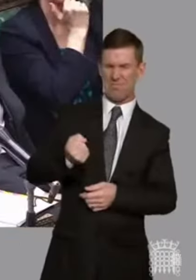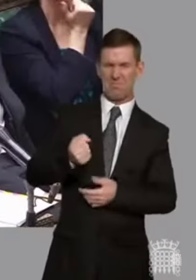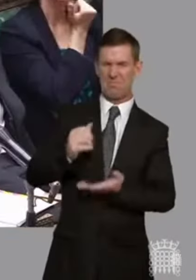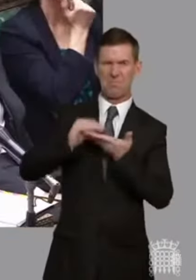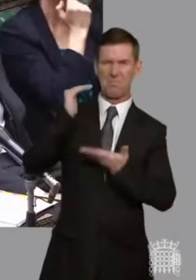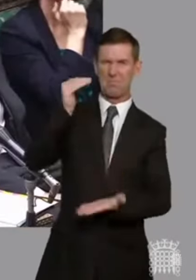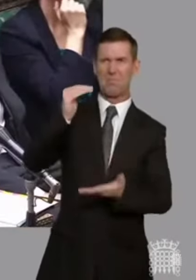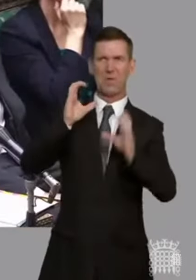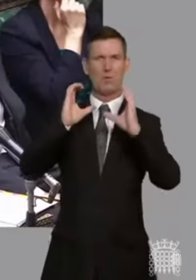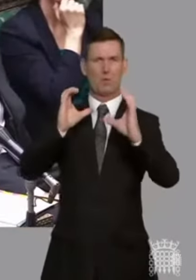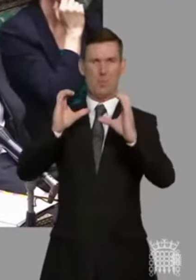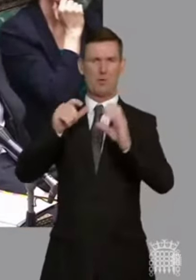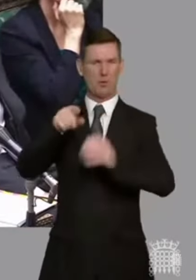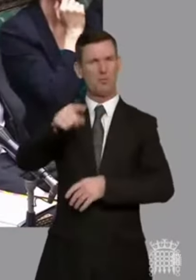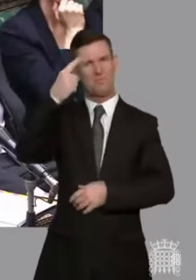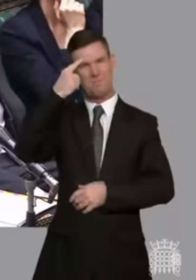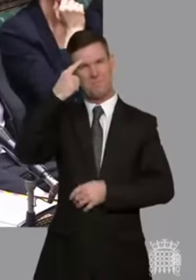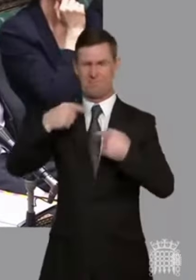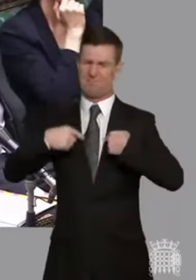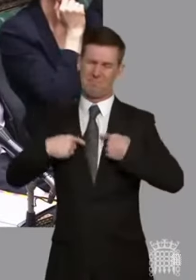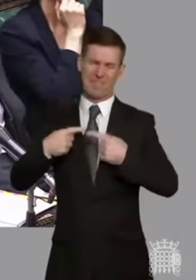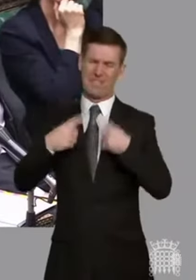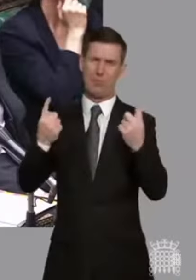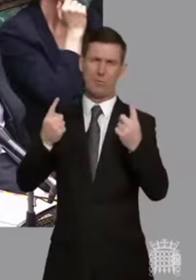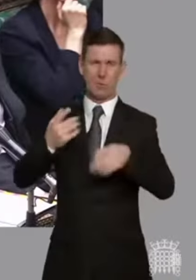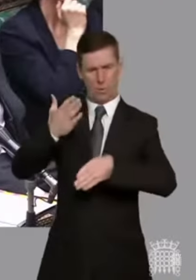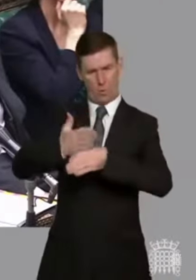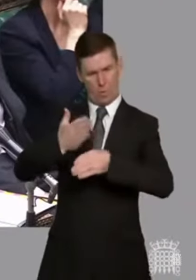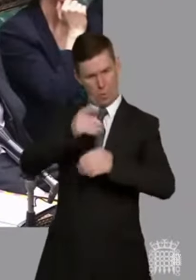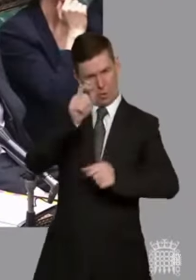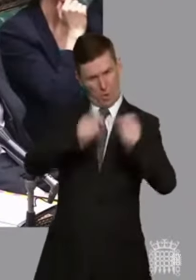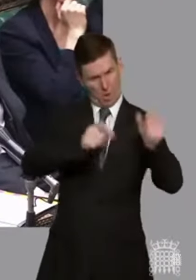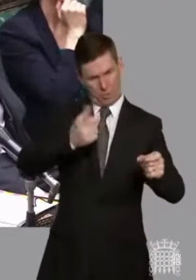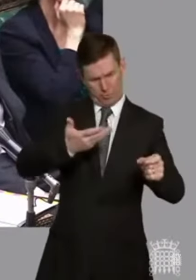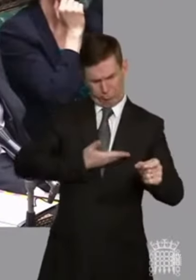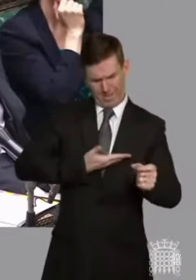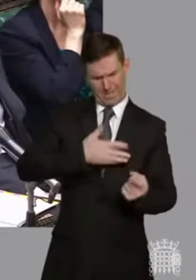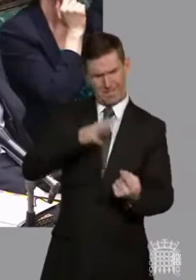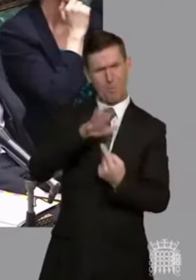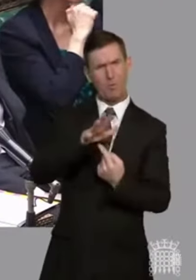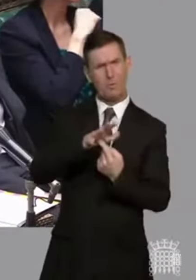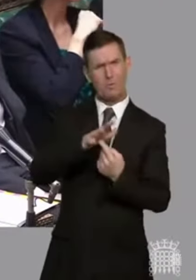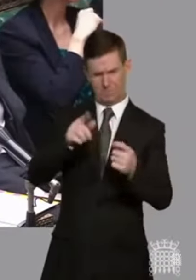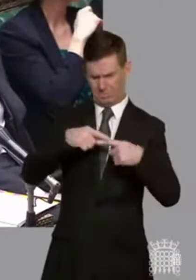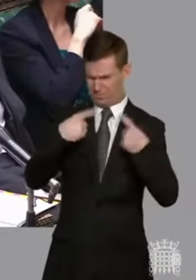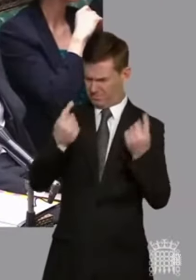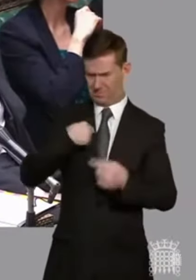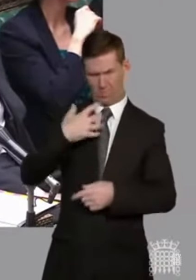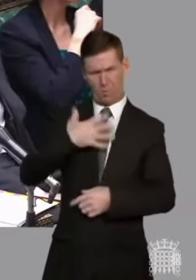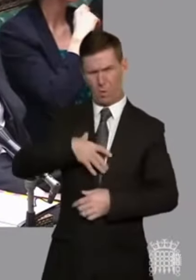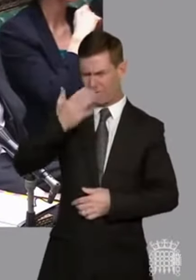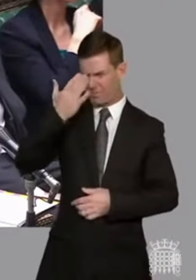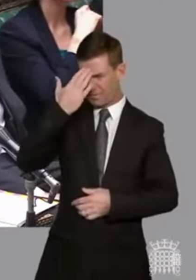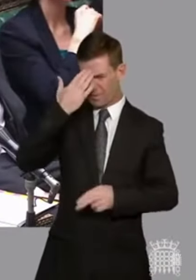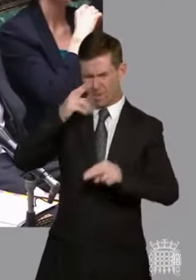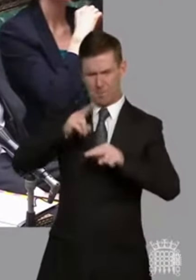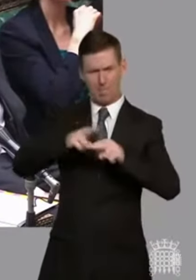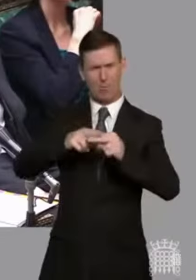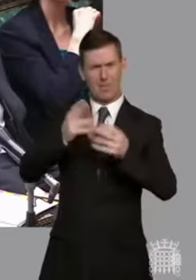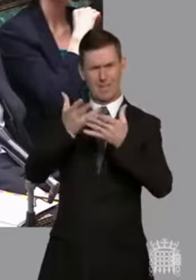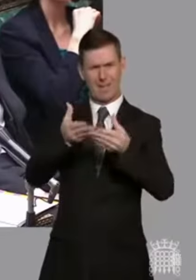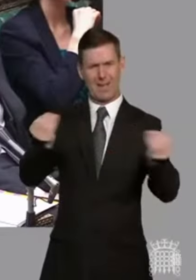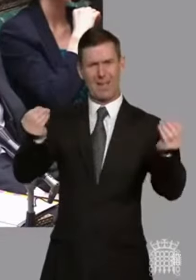and I'm proud that our Employment Rights Bill will introduce parental leave from day one. which means 1.5 million more employees will be